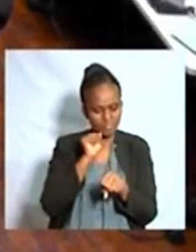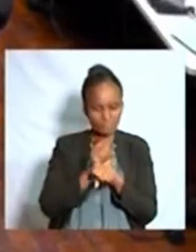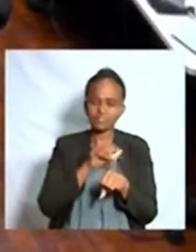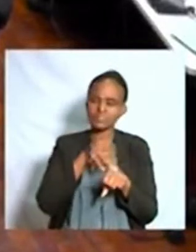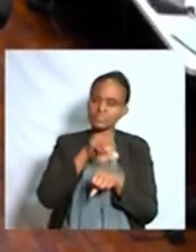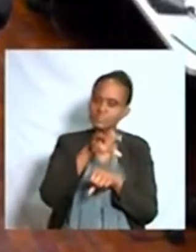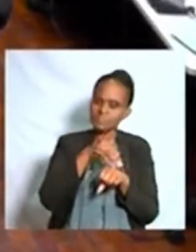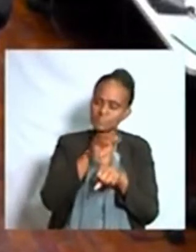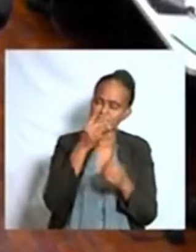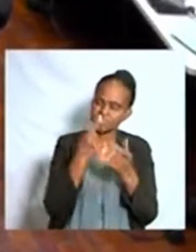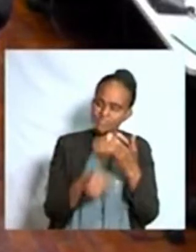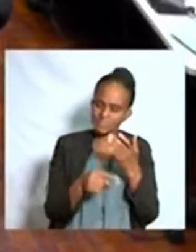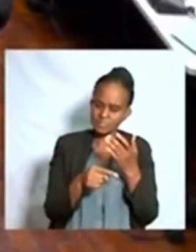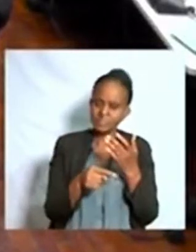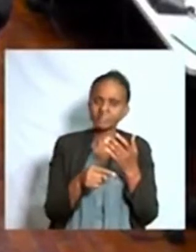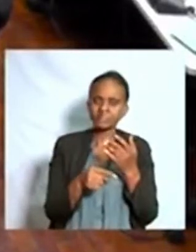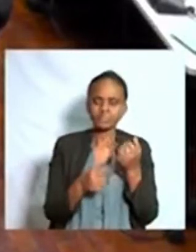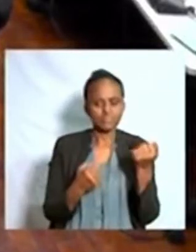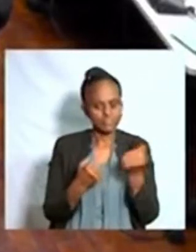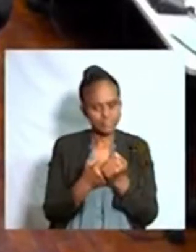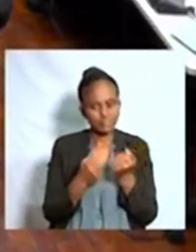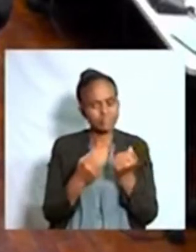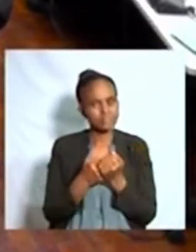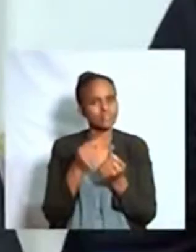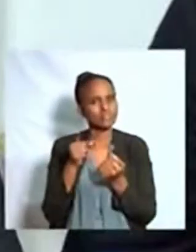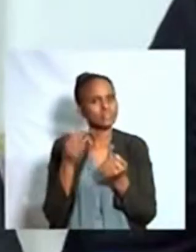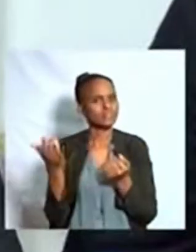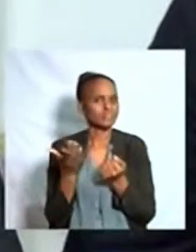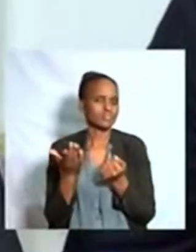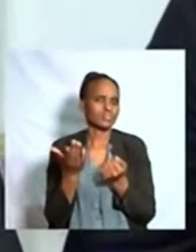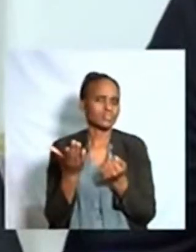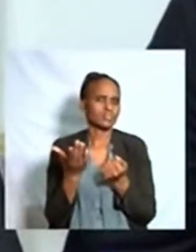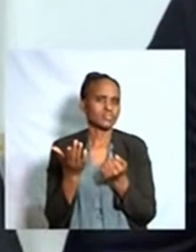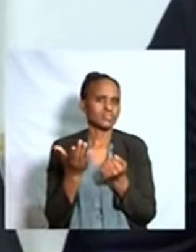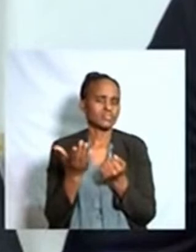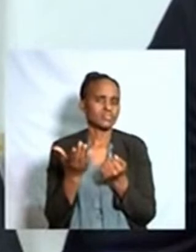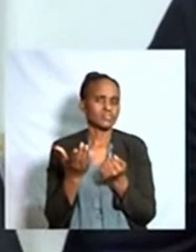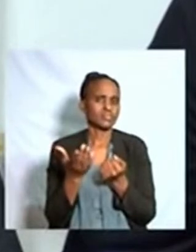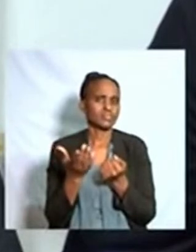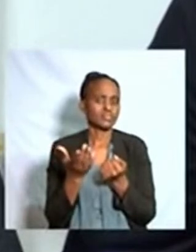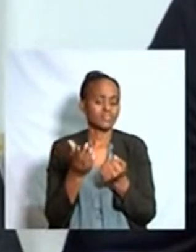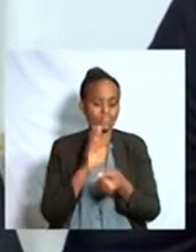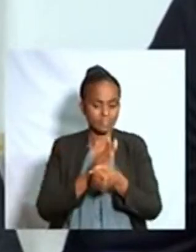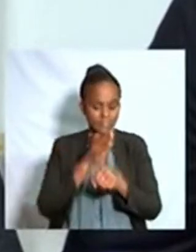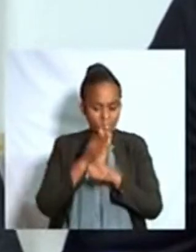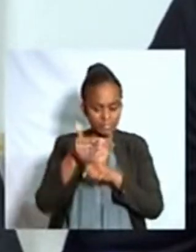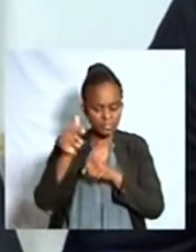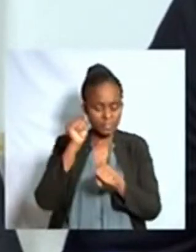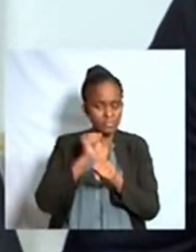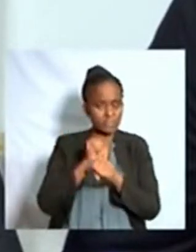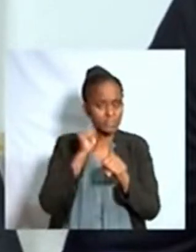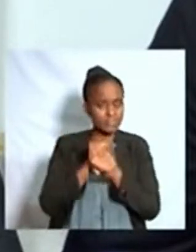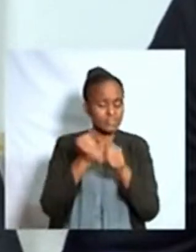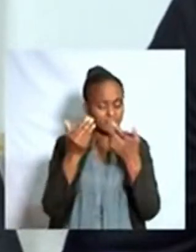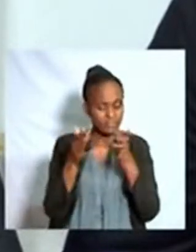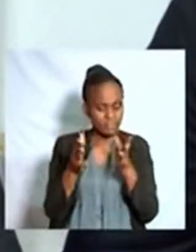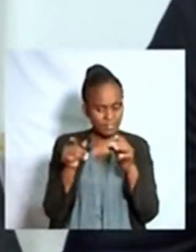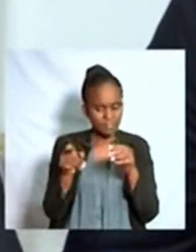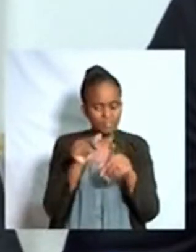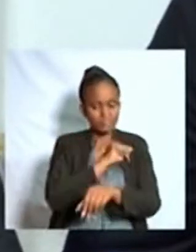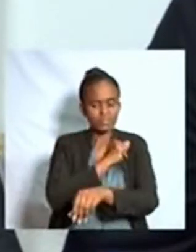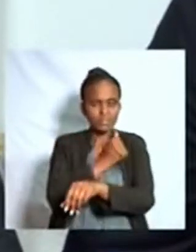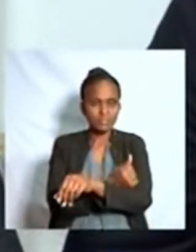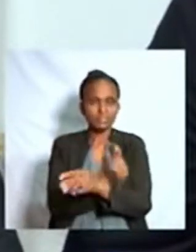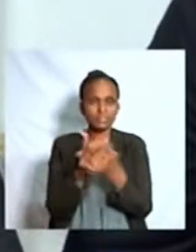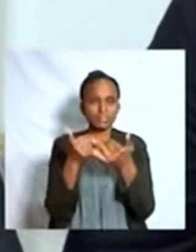on what has not supported the payment. And because of that, after he does that, the authority